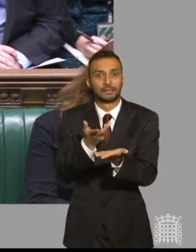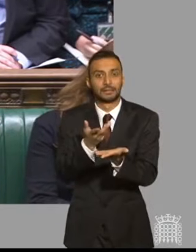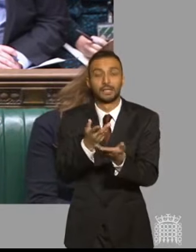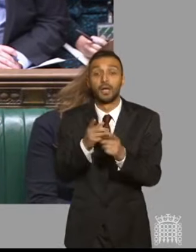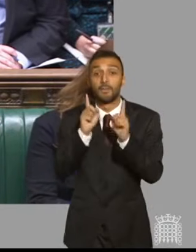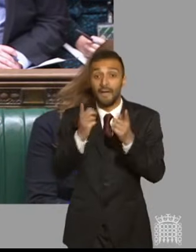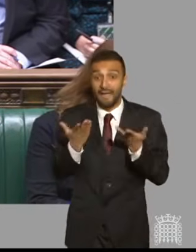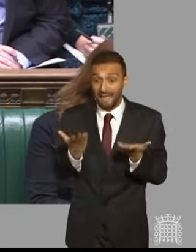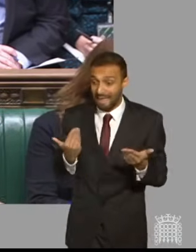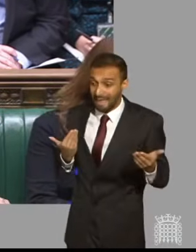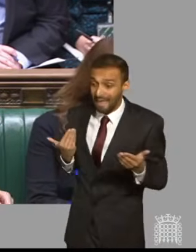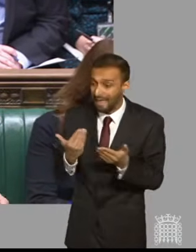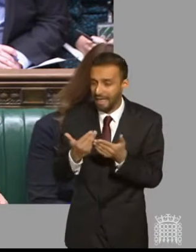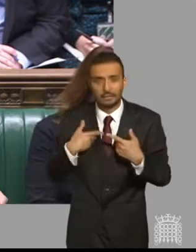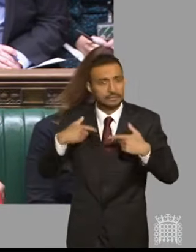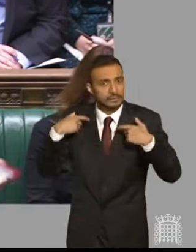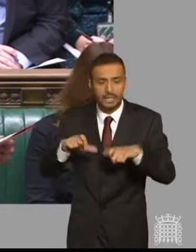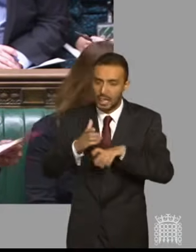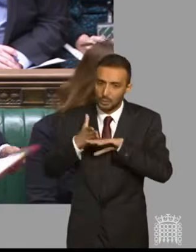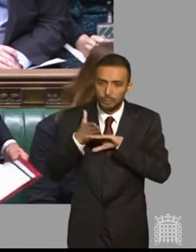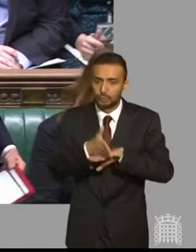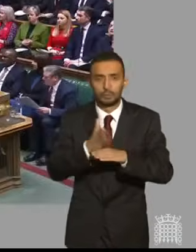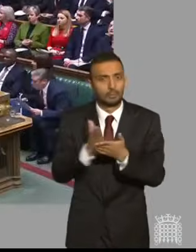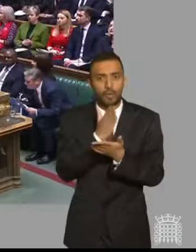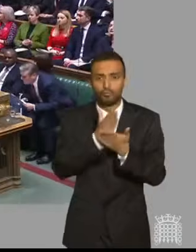and the legislation will be before the House shortly.